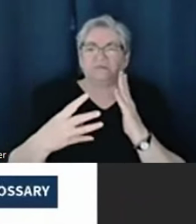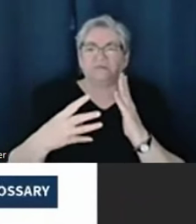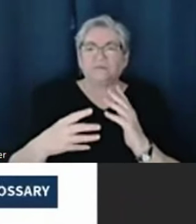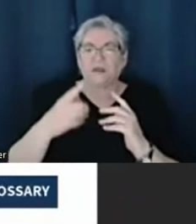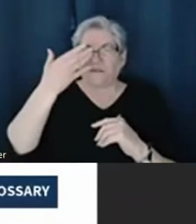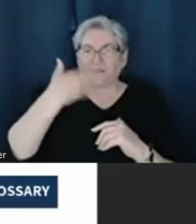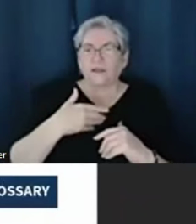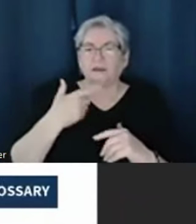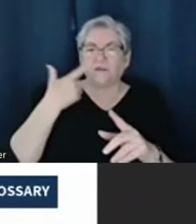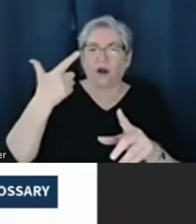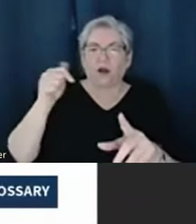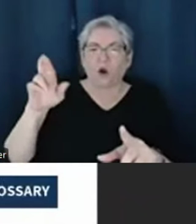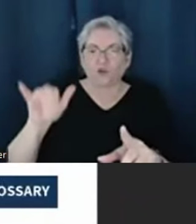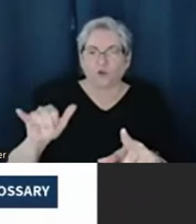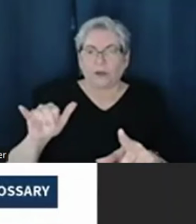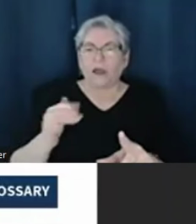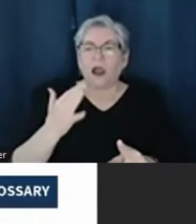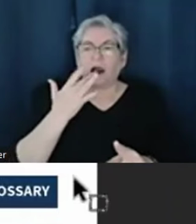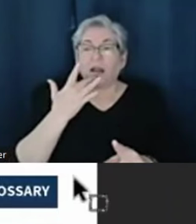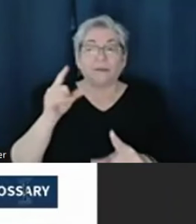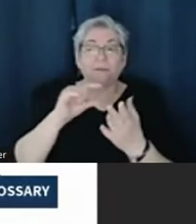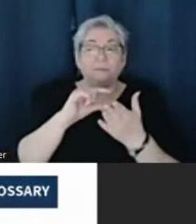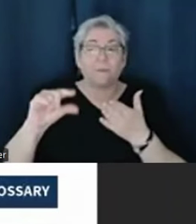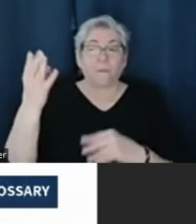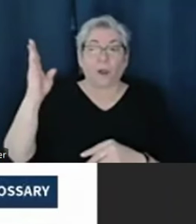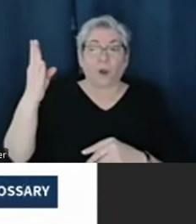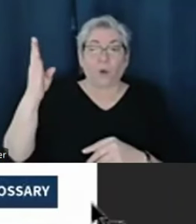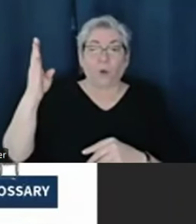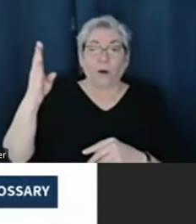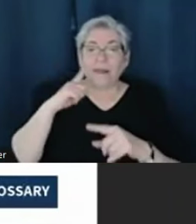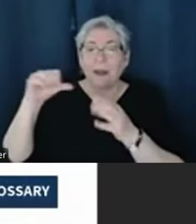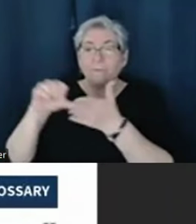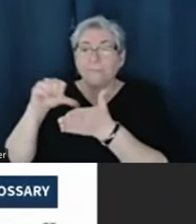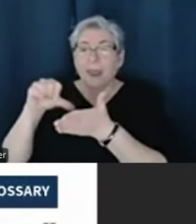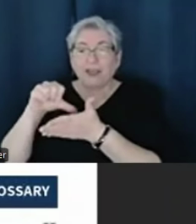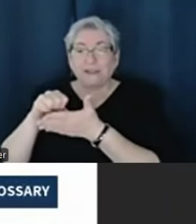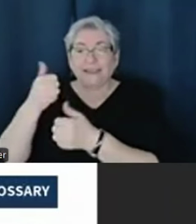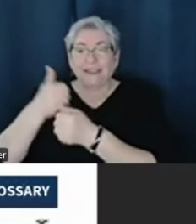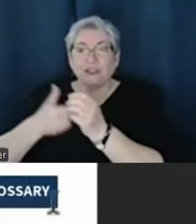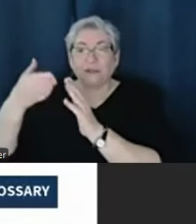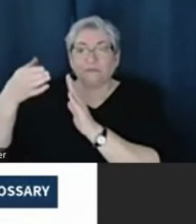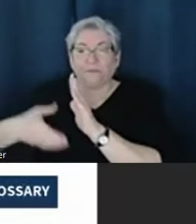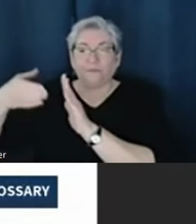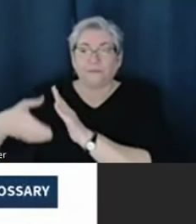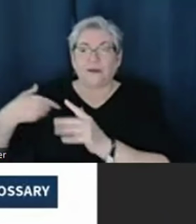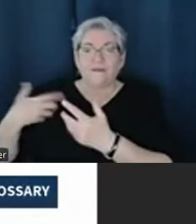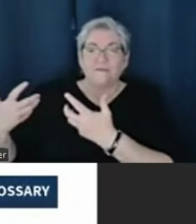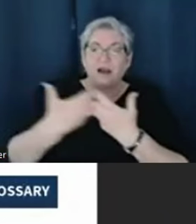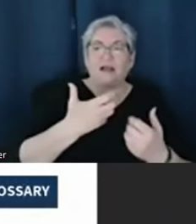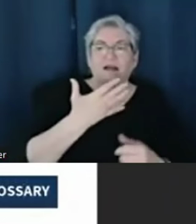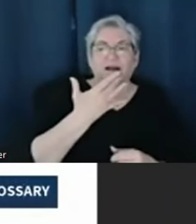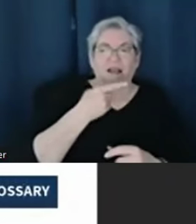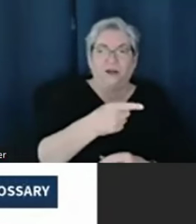glossary, and this is color-coded blue. You'll also see that the pages in each one of these sections is color-coded similarly. In the